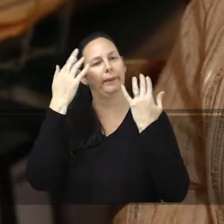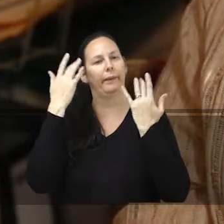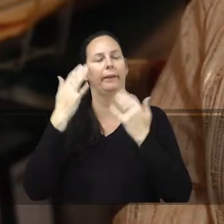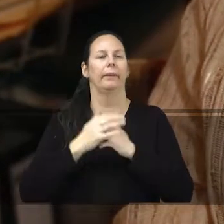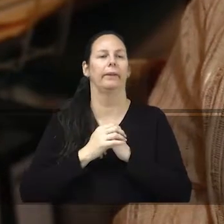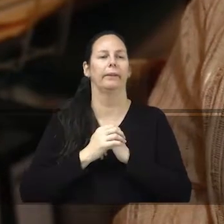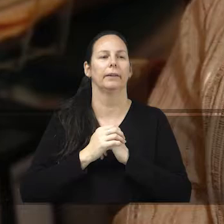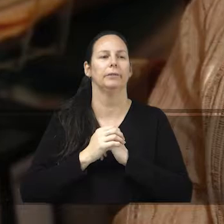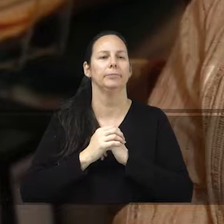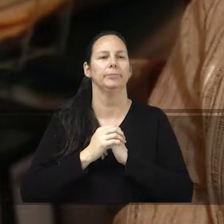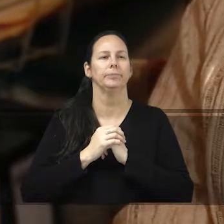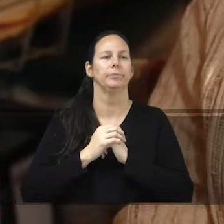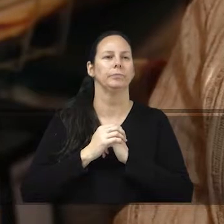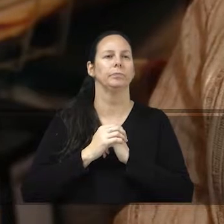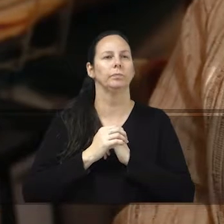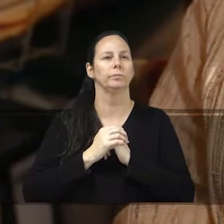more